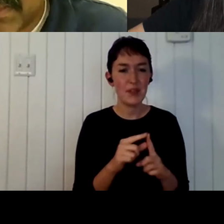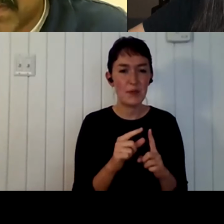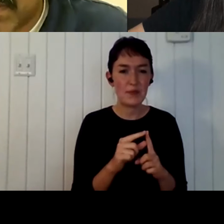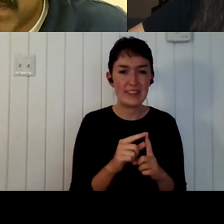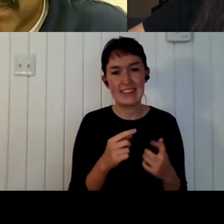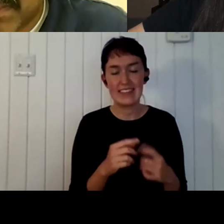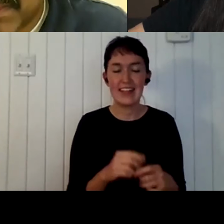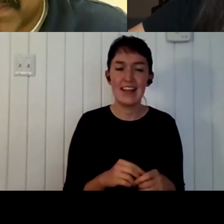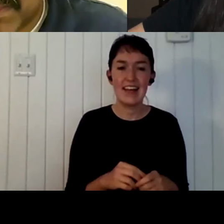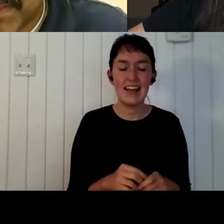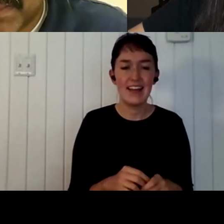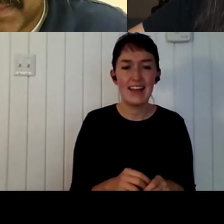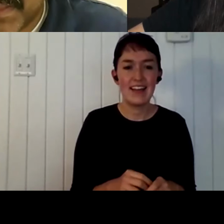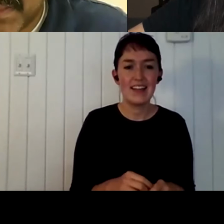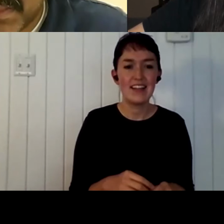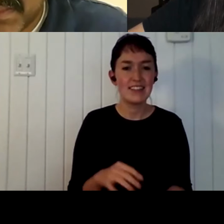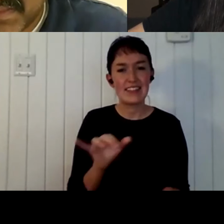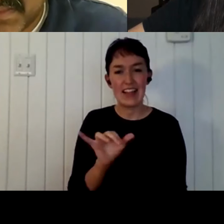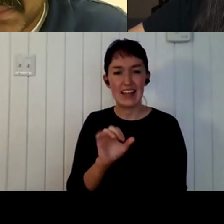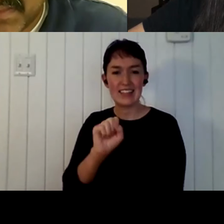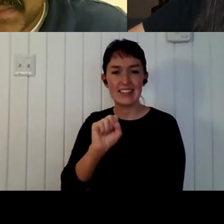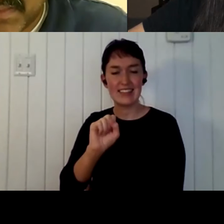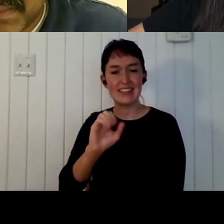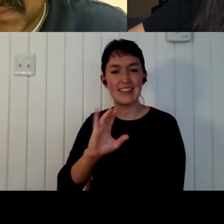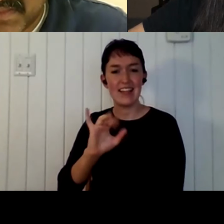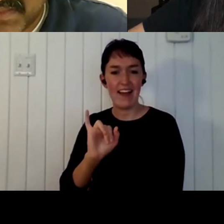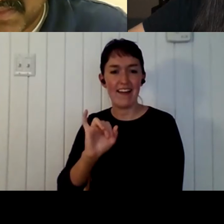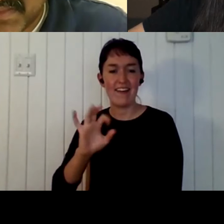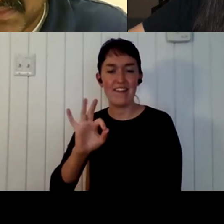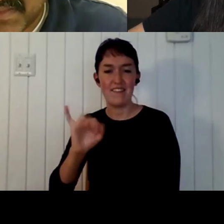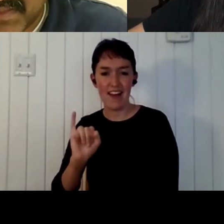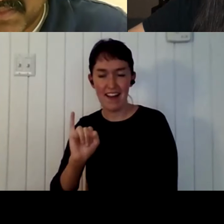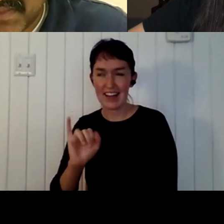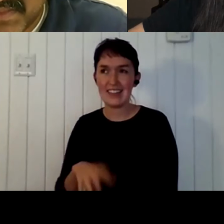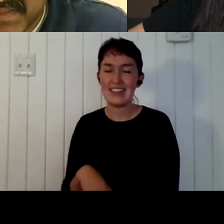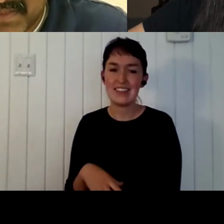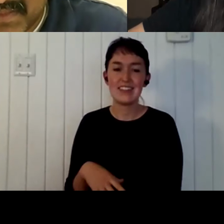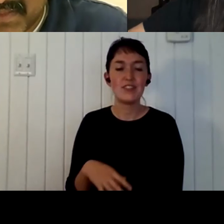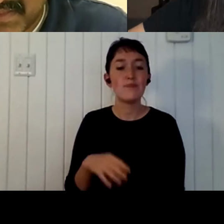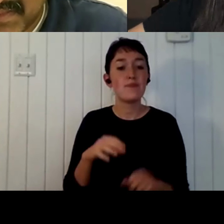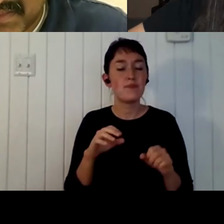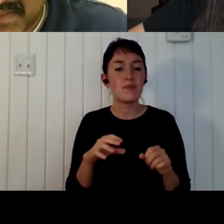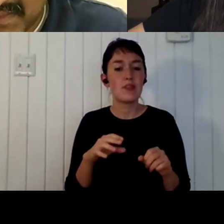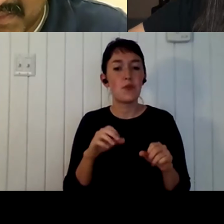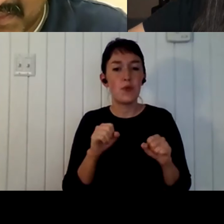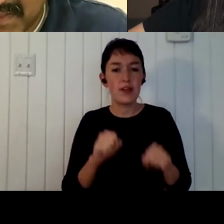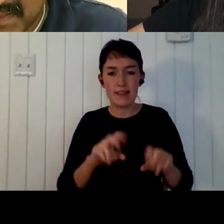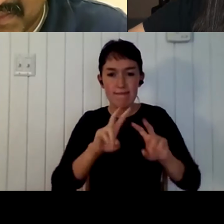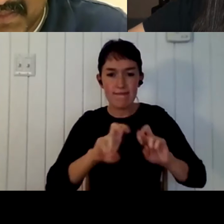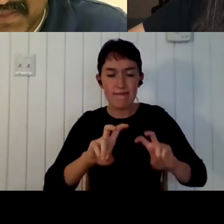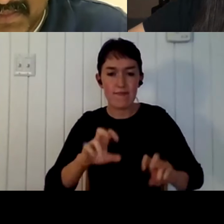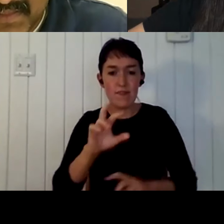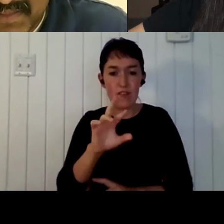sci-fi of, you can like play certain frequencies that will then increase